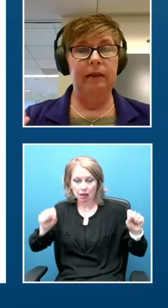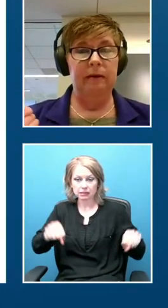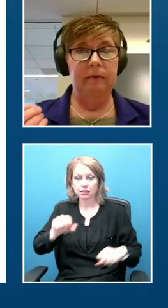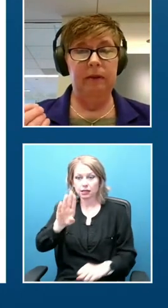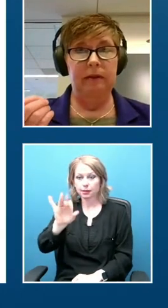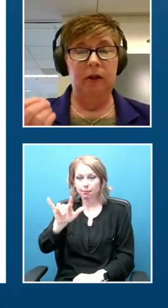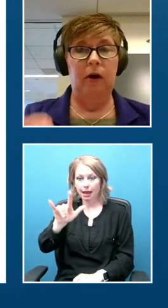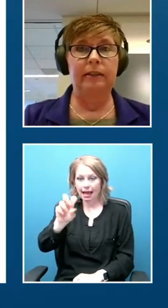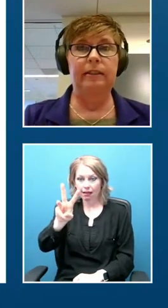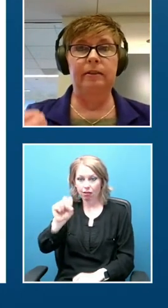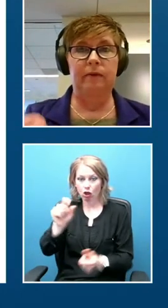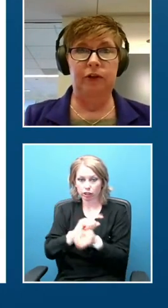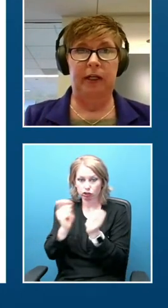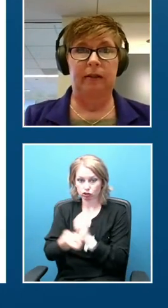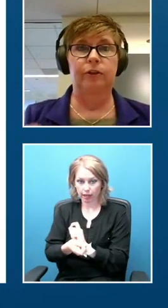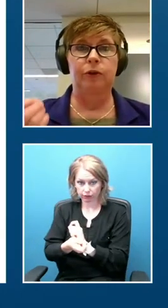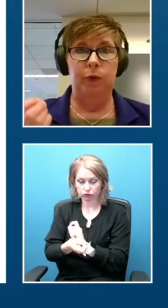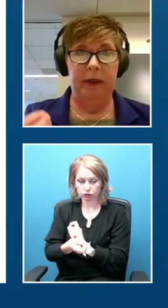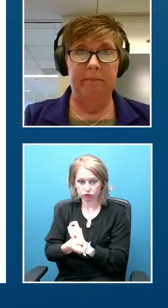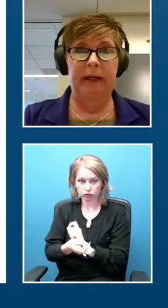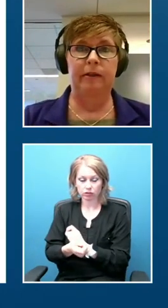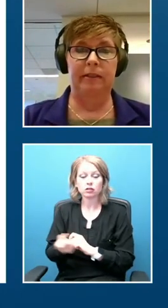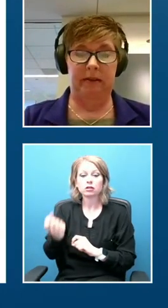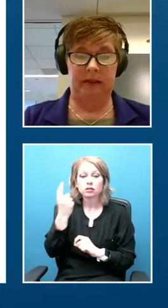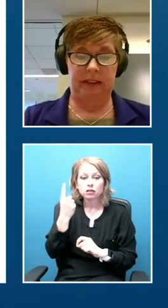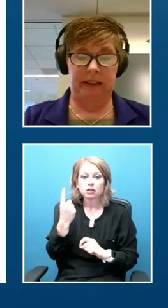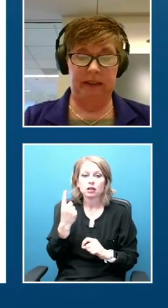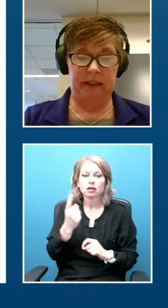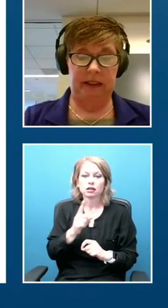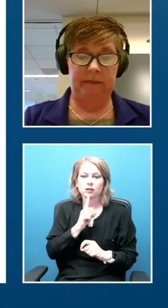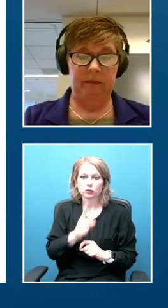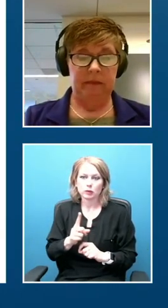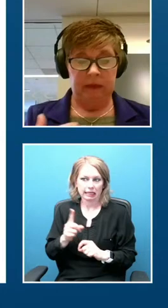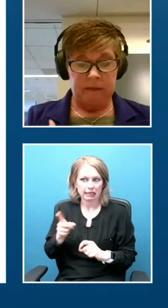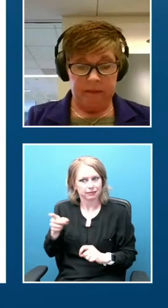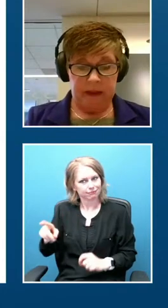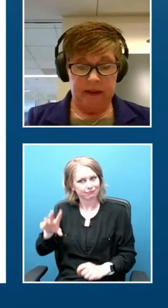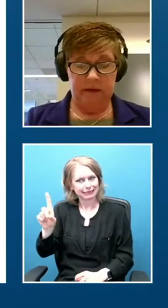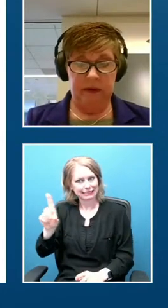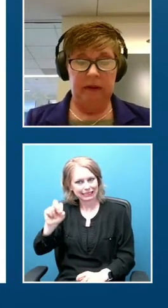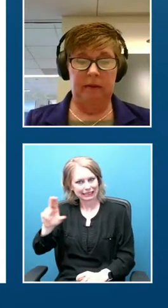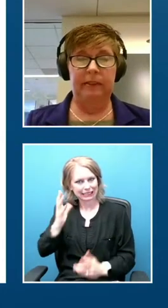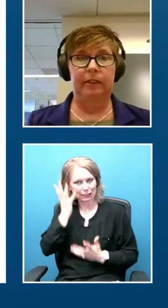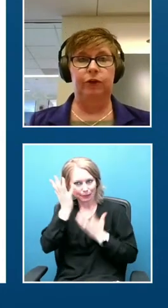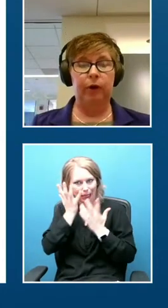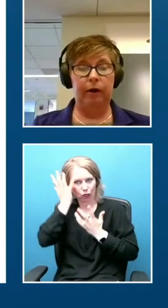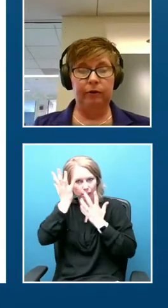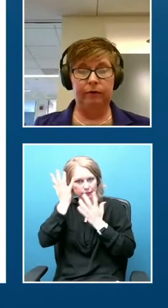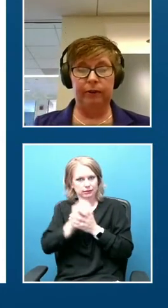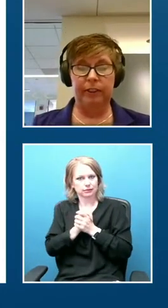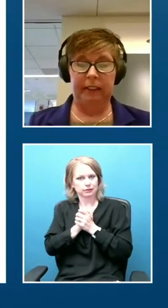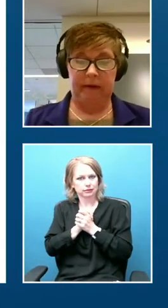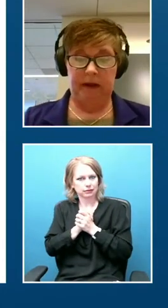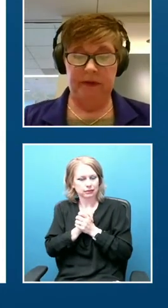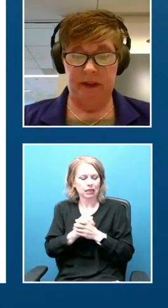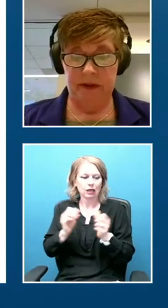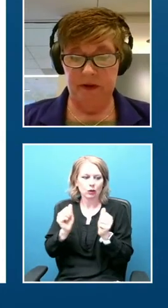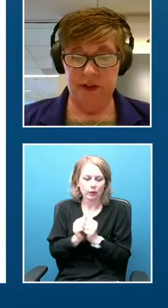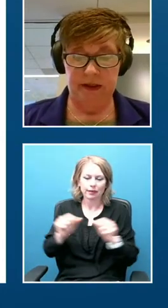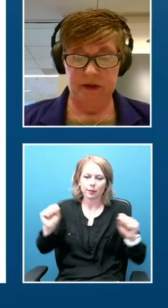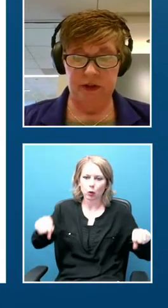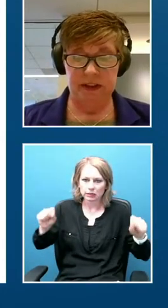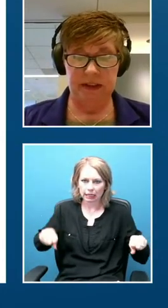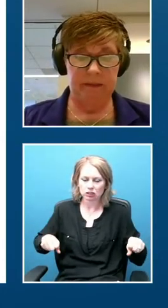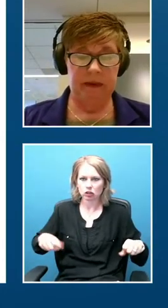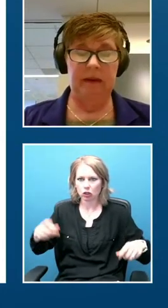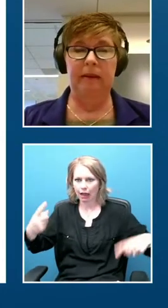because the contents of those challenges were embarrassing to the DNC. Given the potential controversy of some of